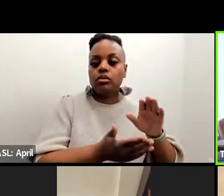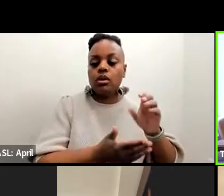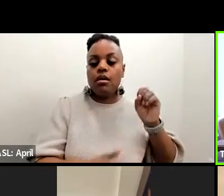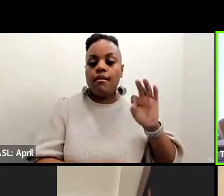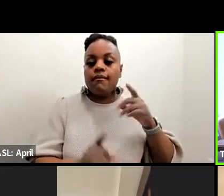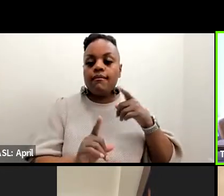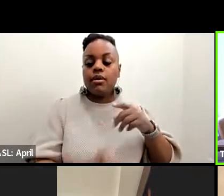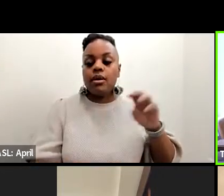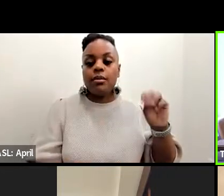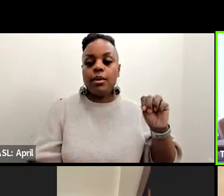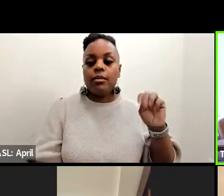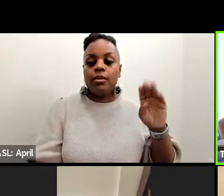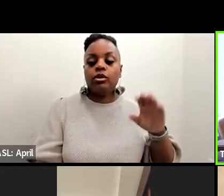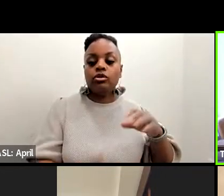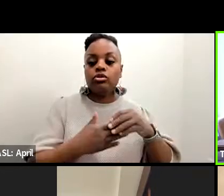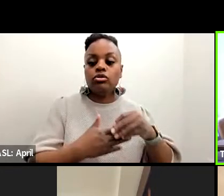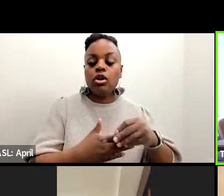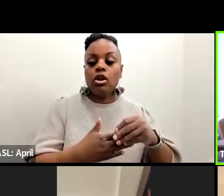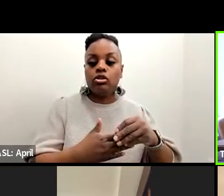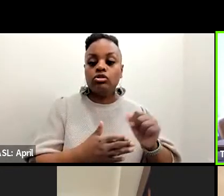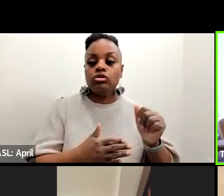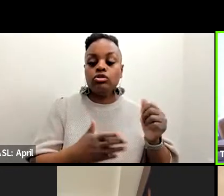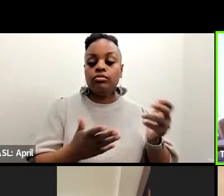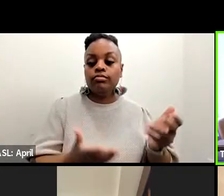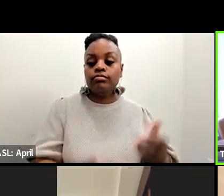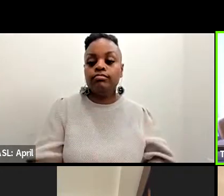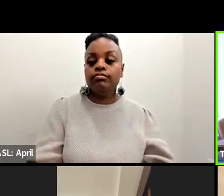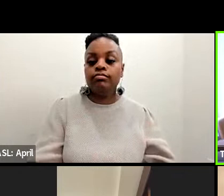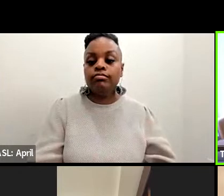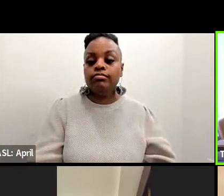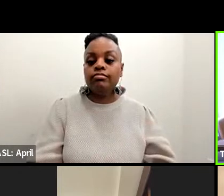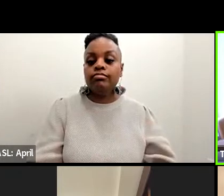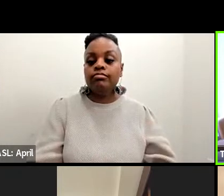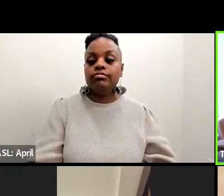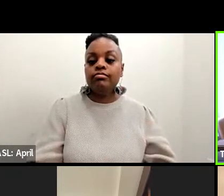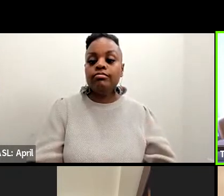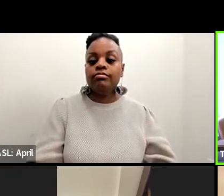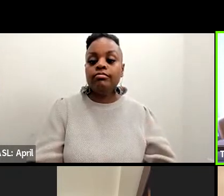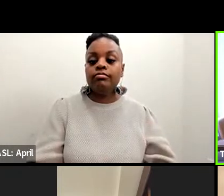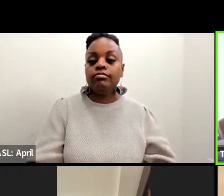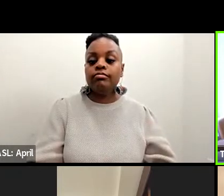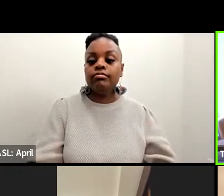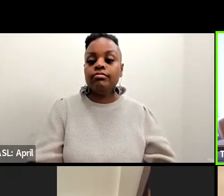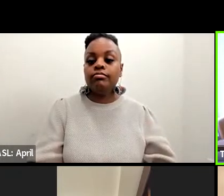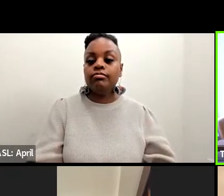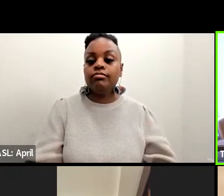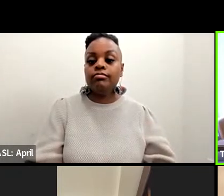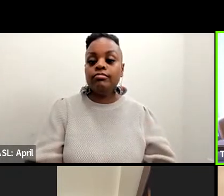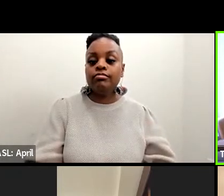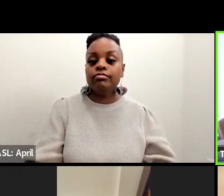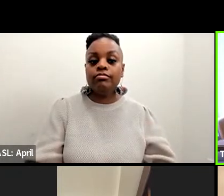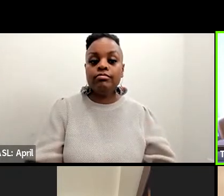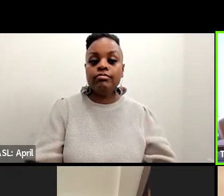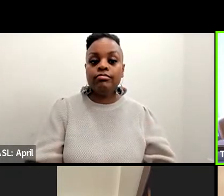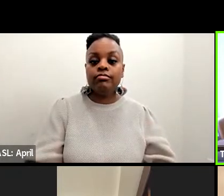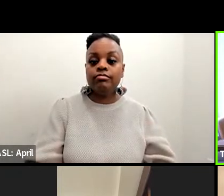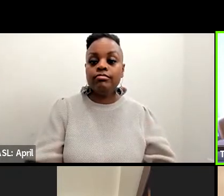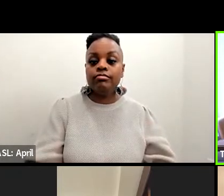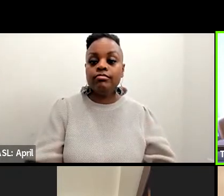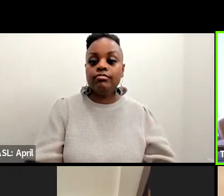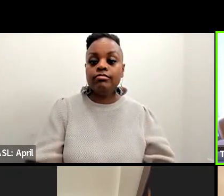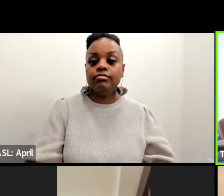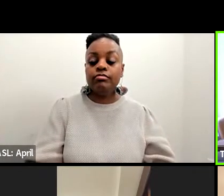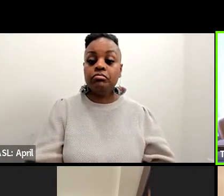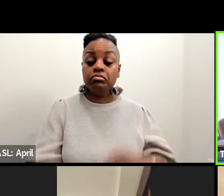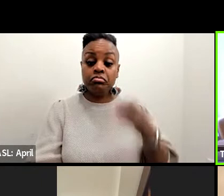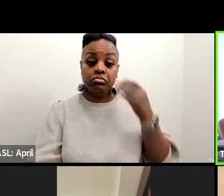like, you know, in an earlier era, the most active creative thinkers out of the Brotherhood were extremists in the vein of Sayyid Qutb, right? So they